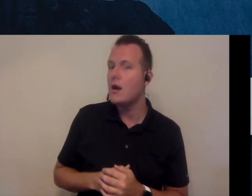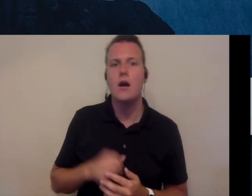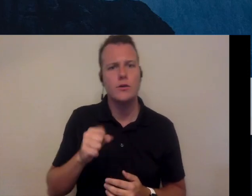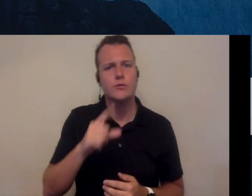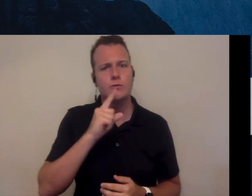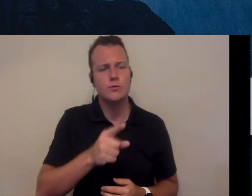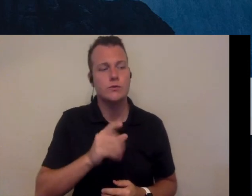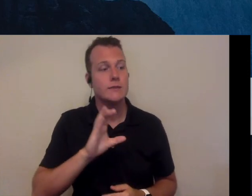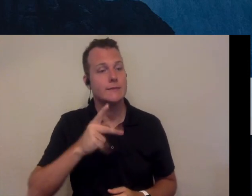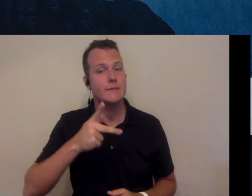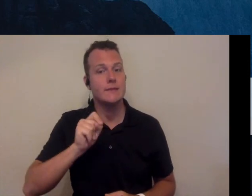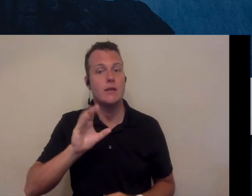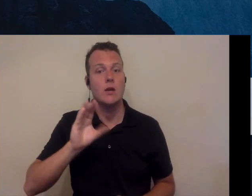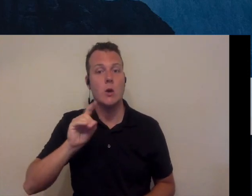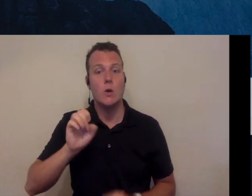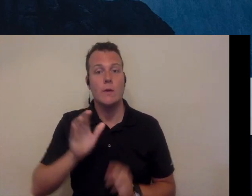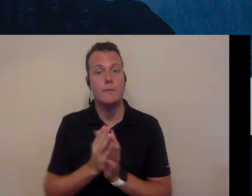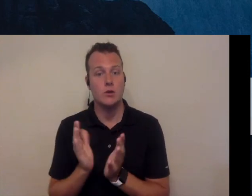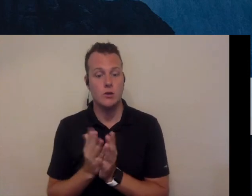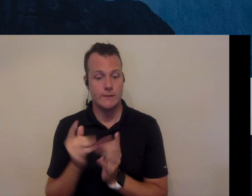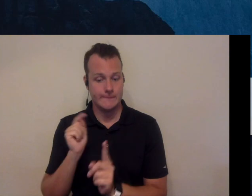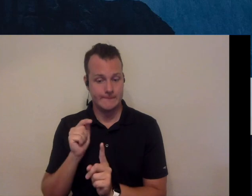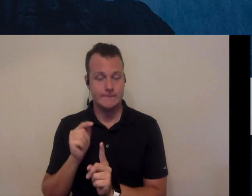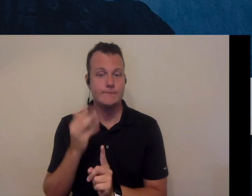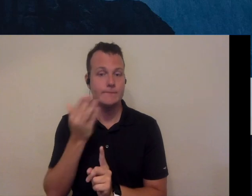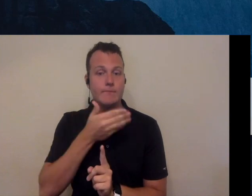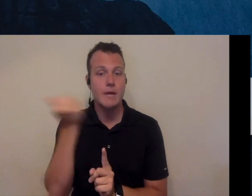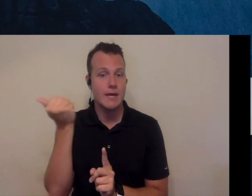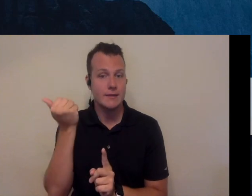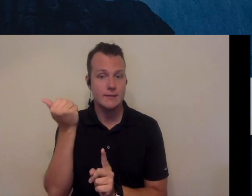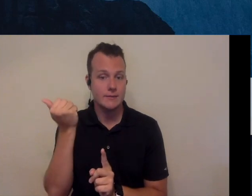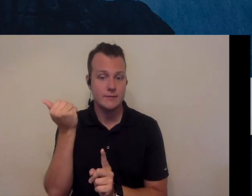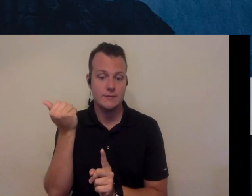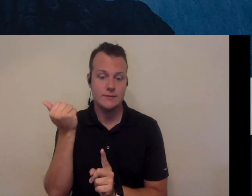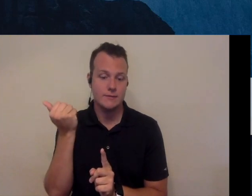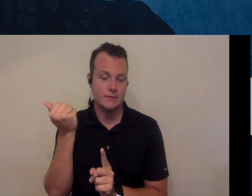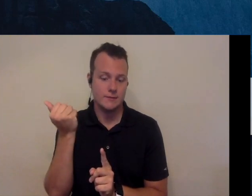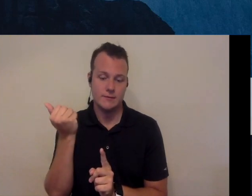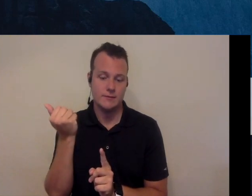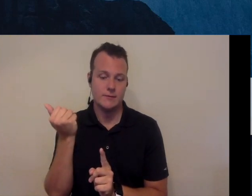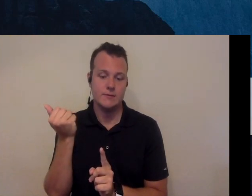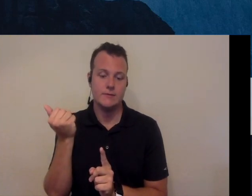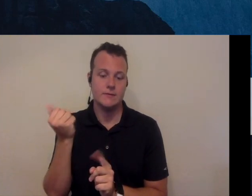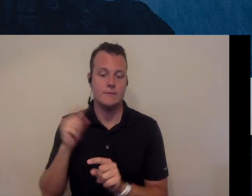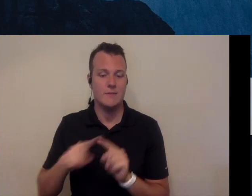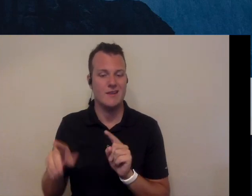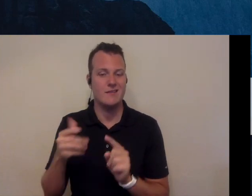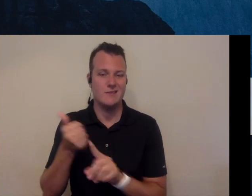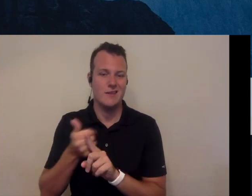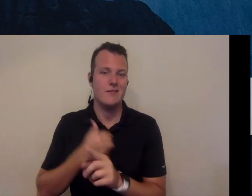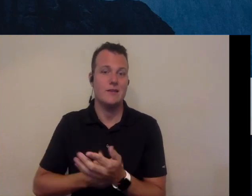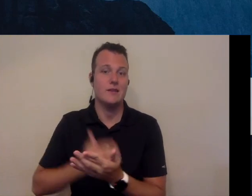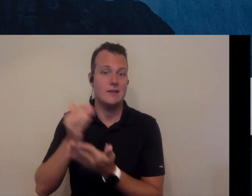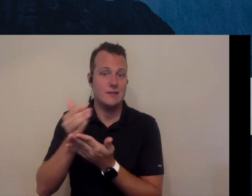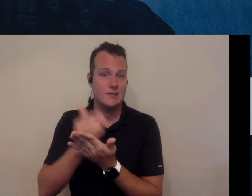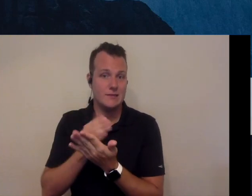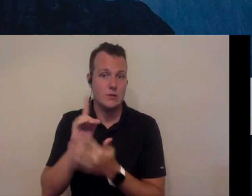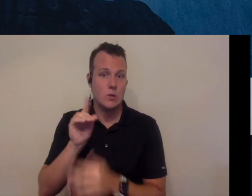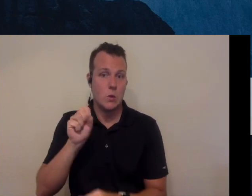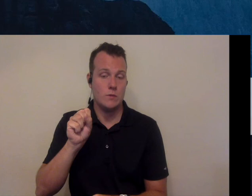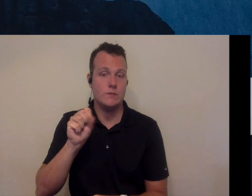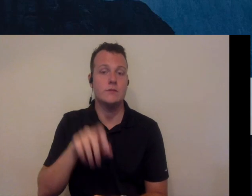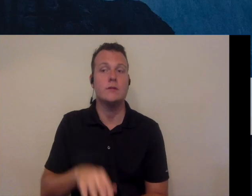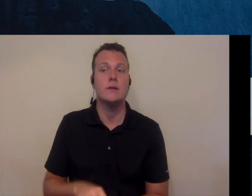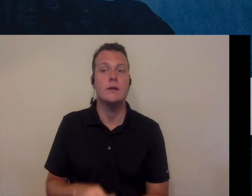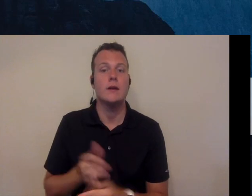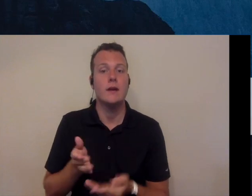for resources? Sure. Well, the CPT code book is probably your best bet, but it just has a